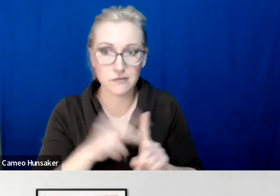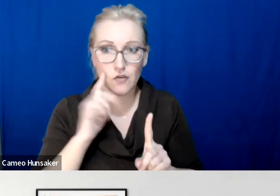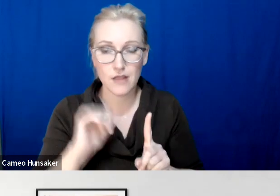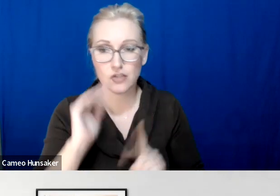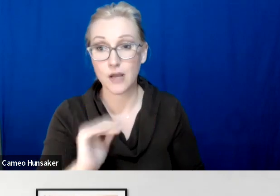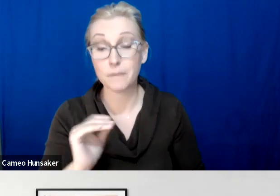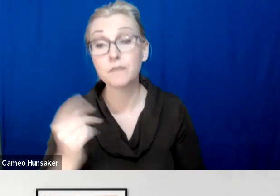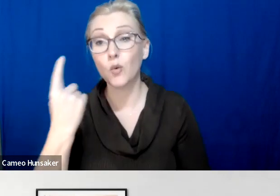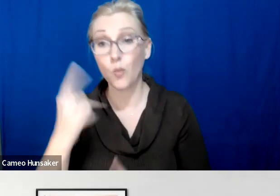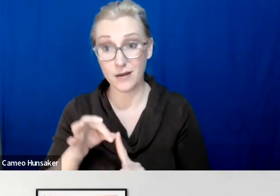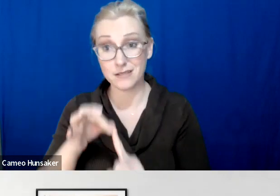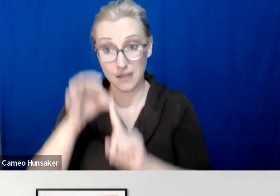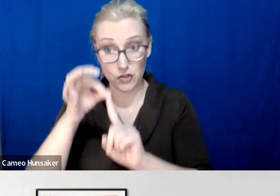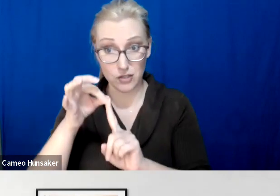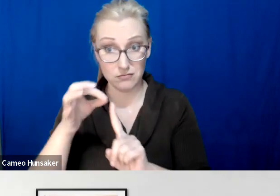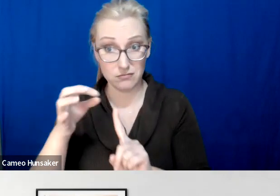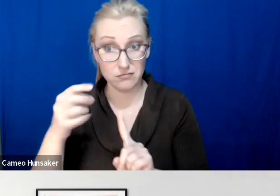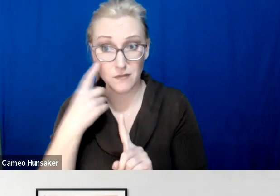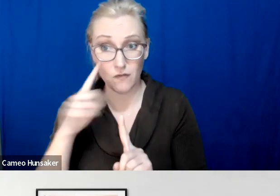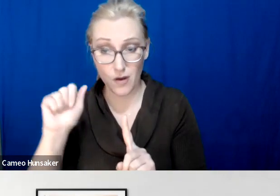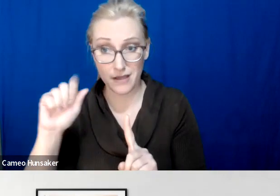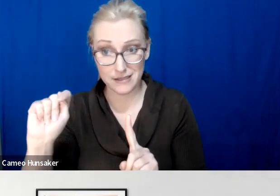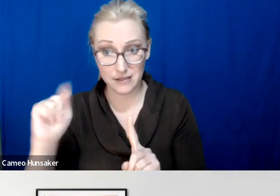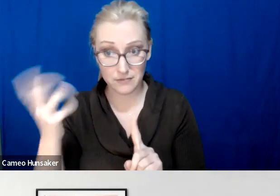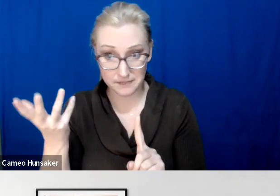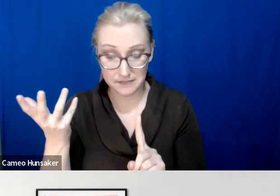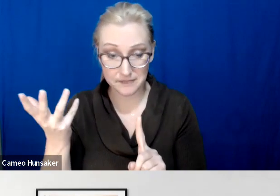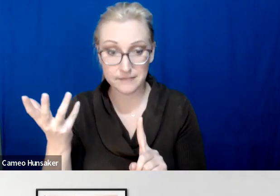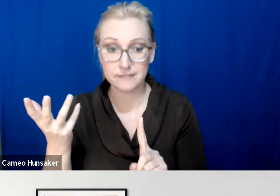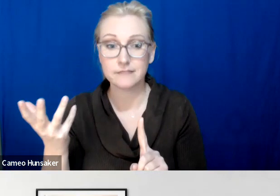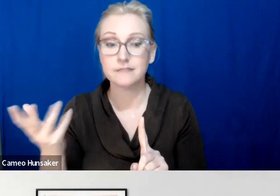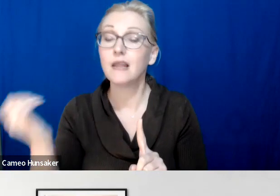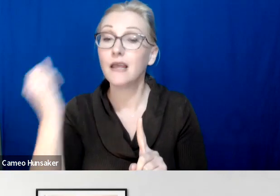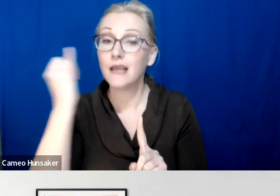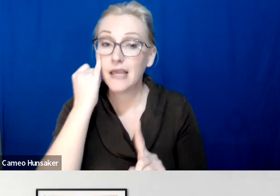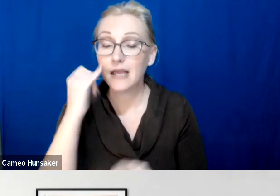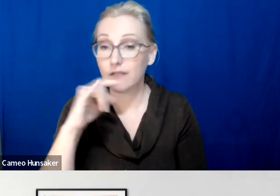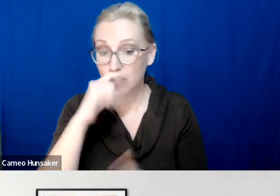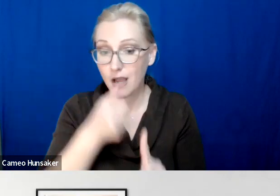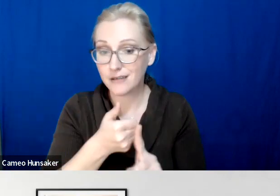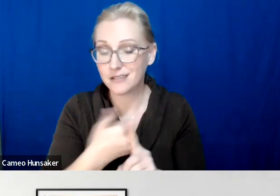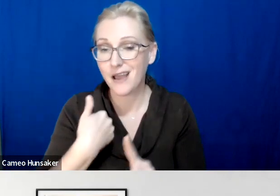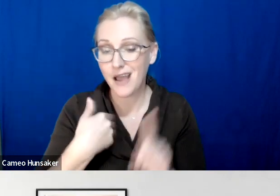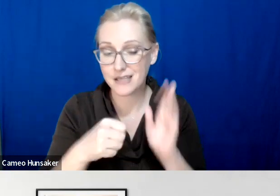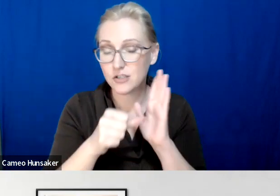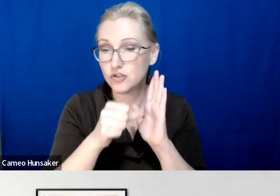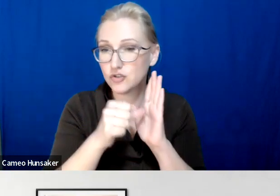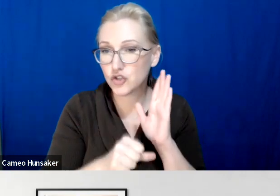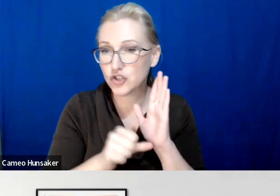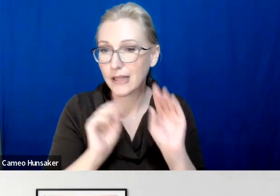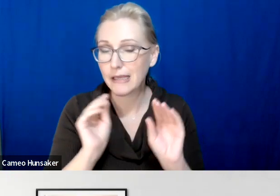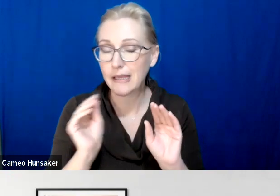exception in the statute when it comes to AT. For a child with a surgically implanted medical device, the school is